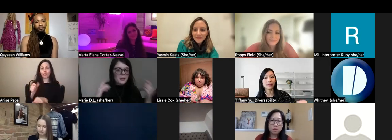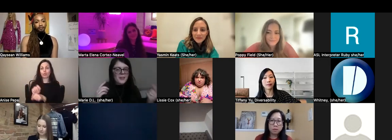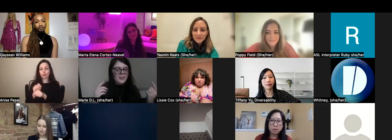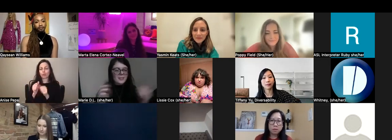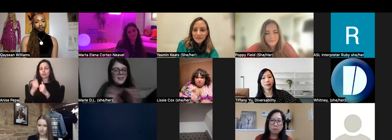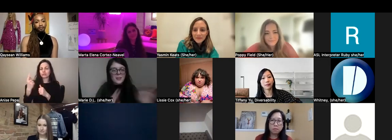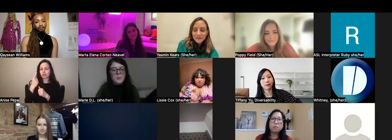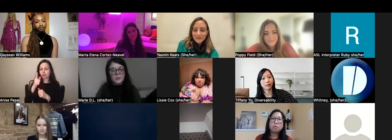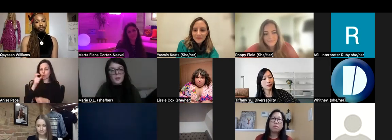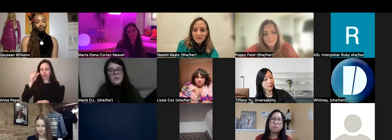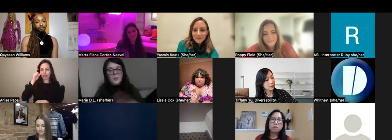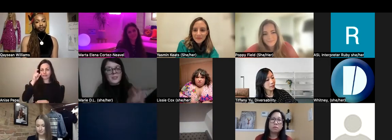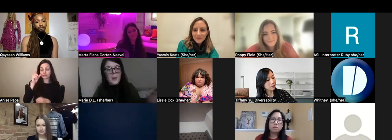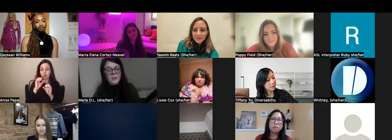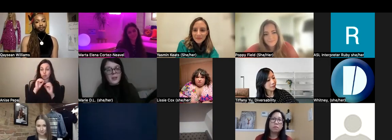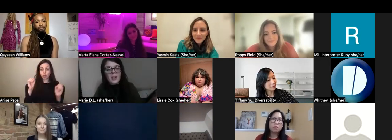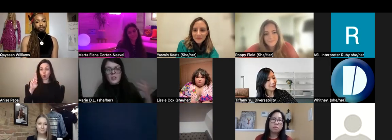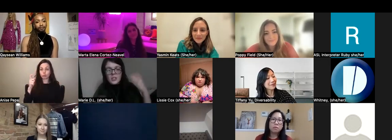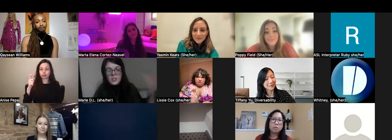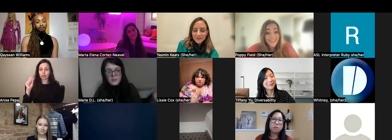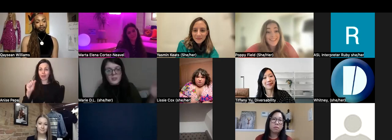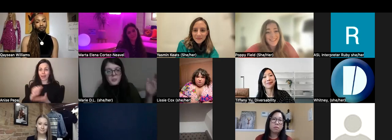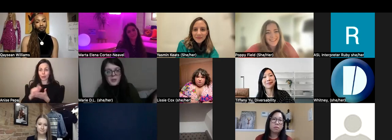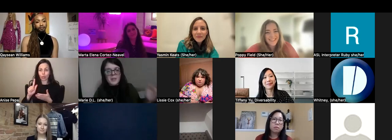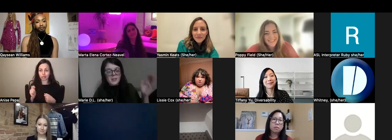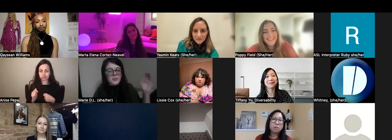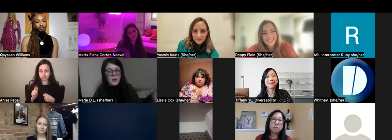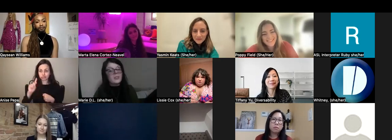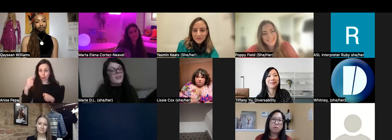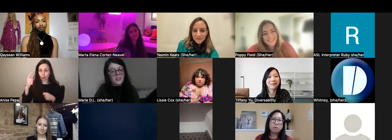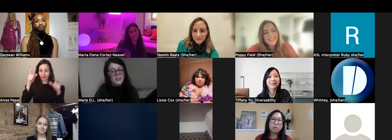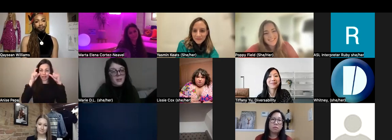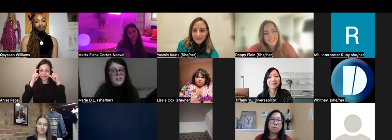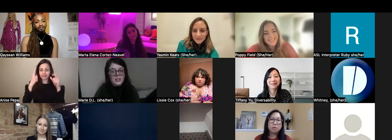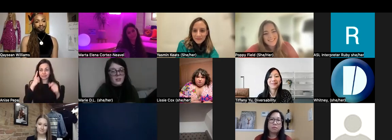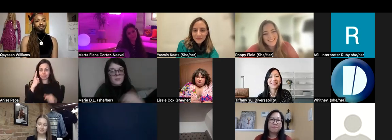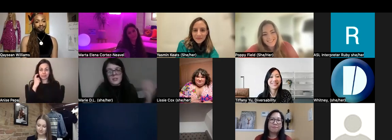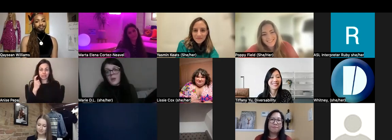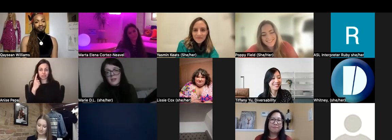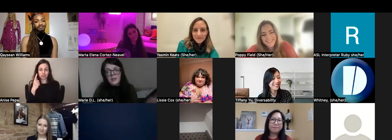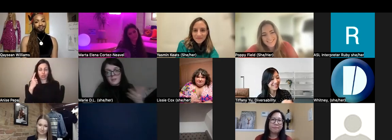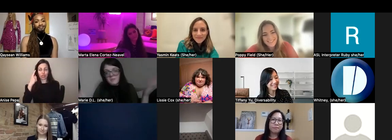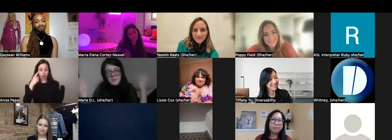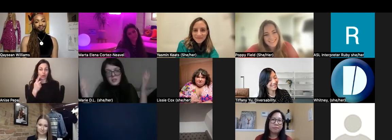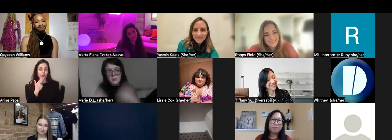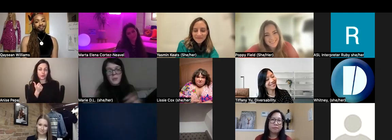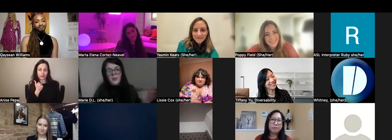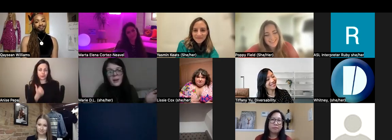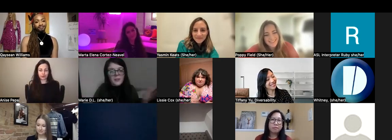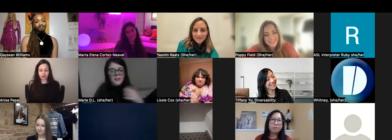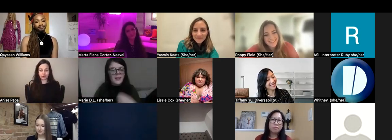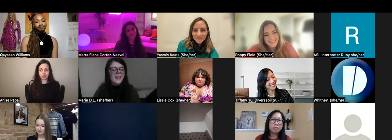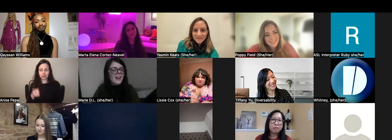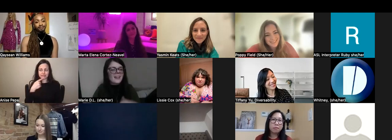wore glasses that had no prescription whatsoever. She just wore them because she wanted to look cute. She told me she wanted to just wear them with